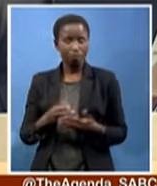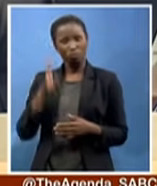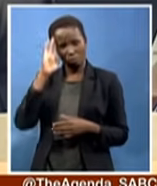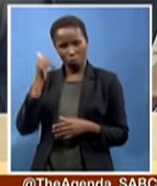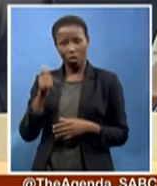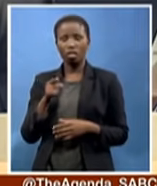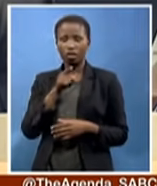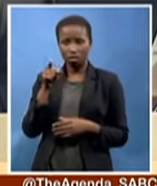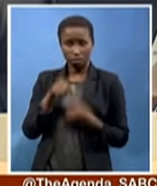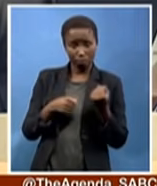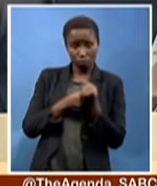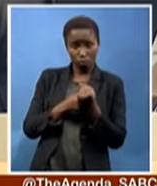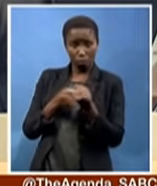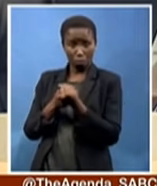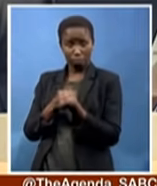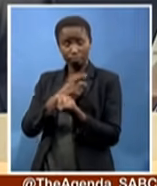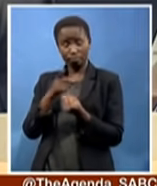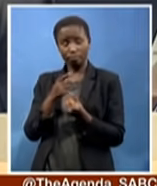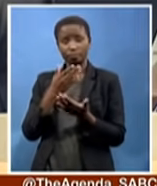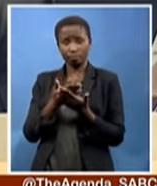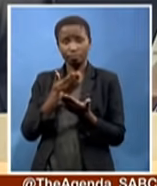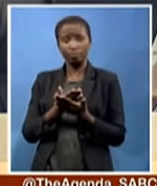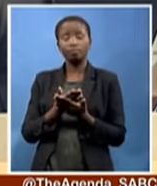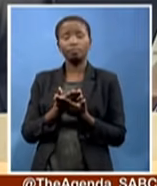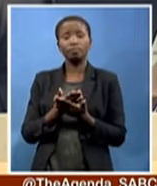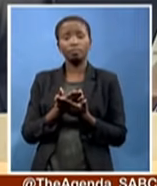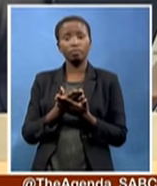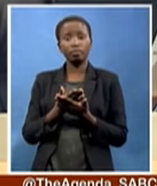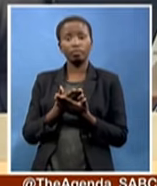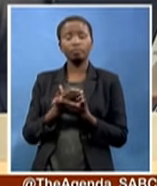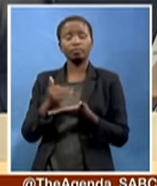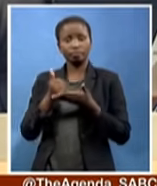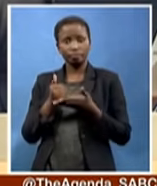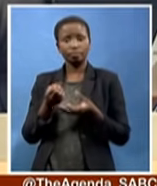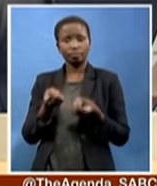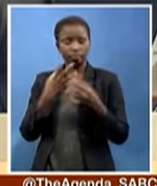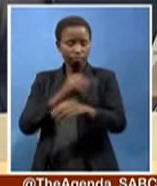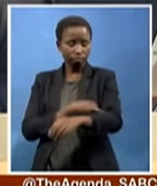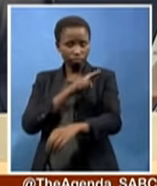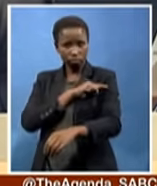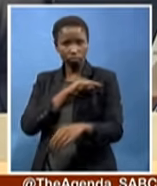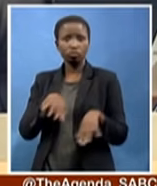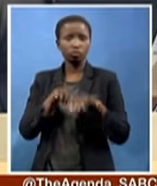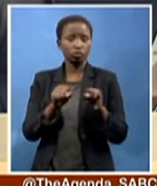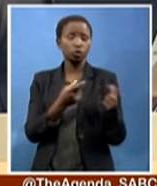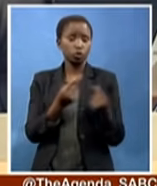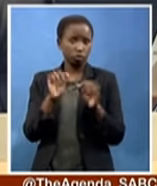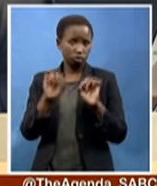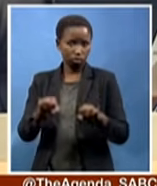give it a mandate to do so. But it was also confirmed at the 54th National